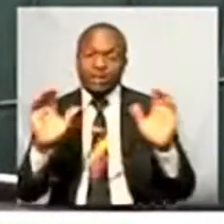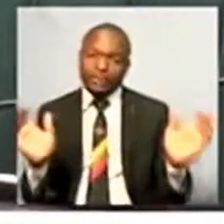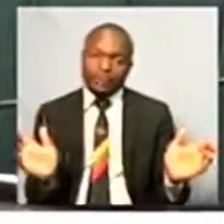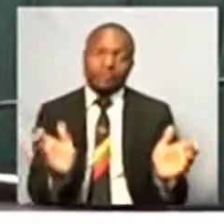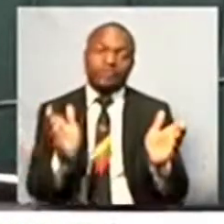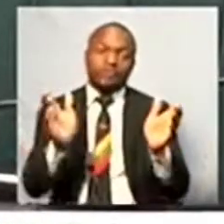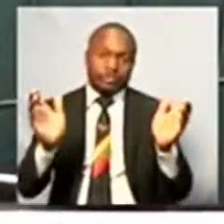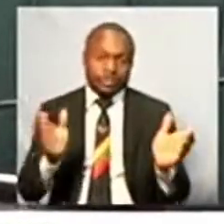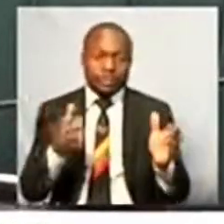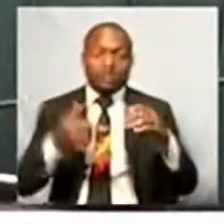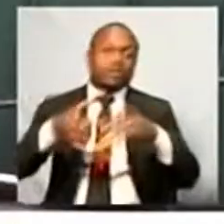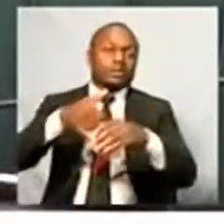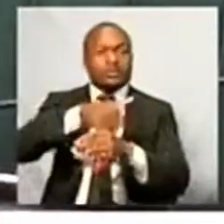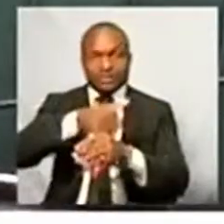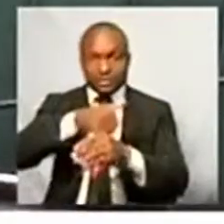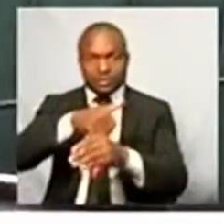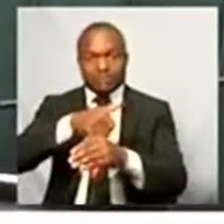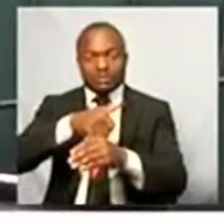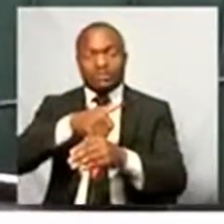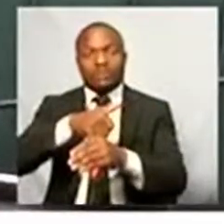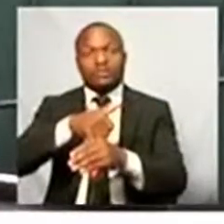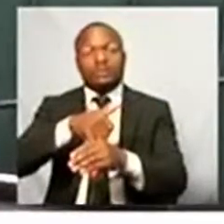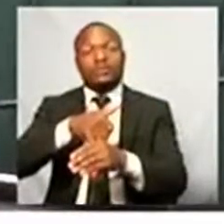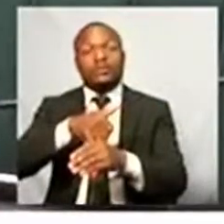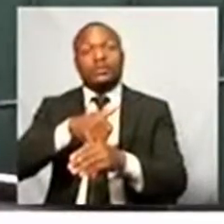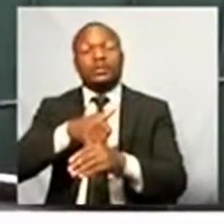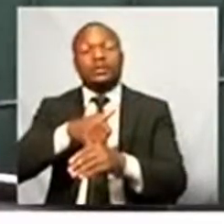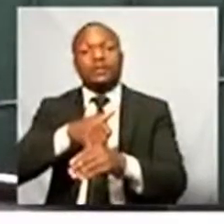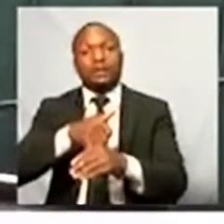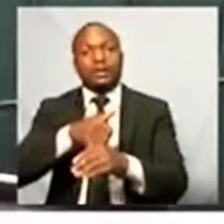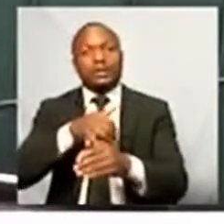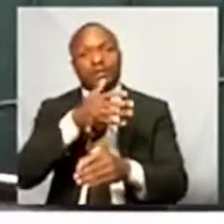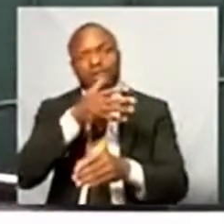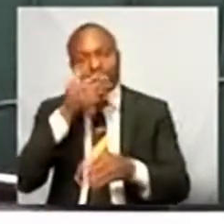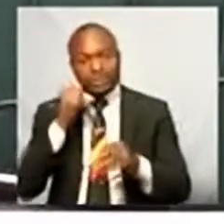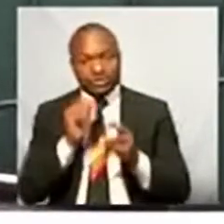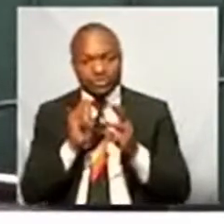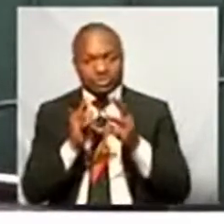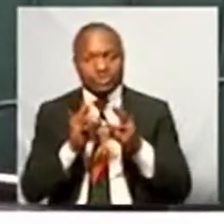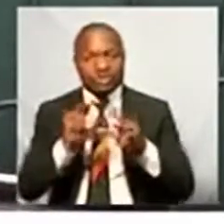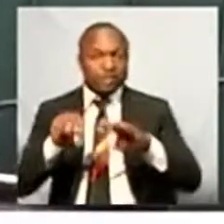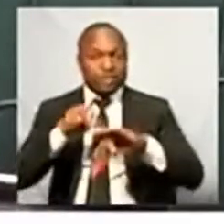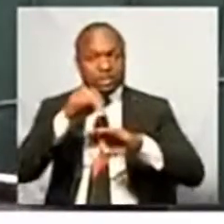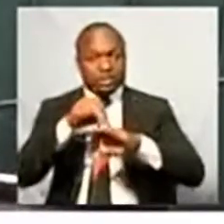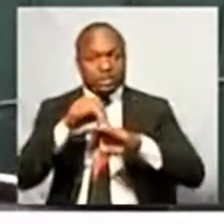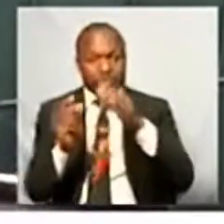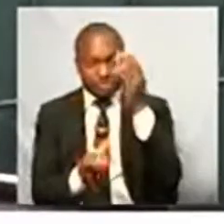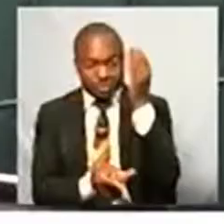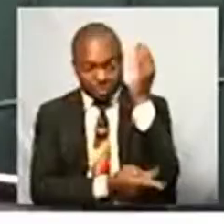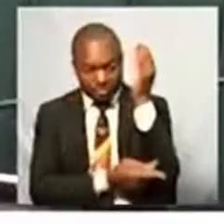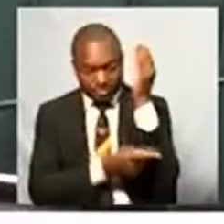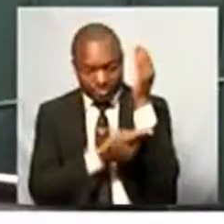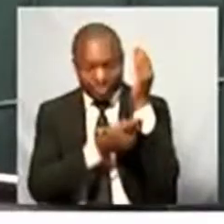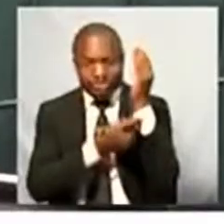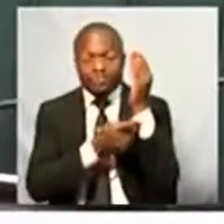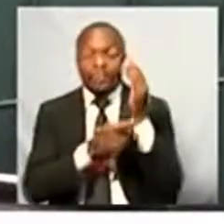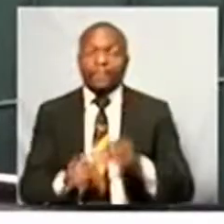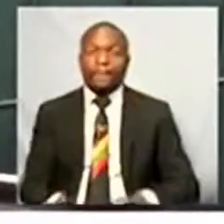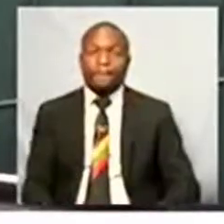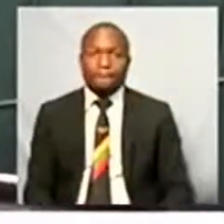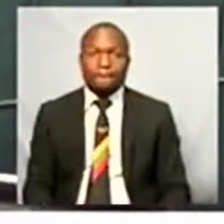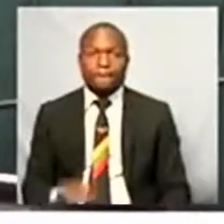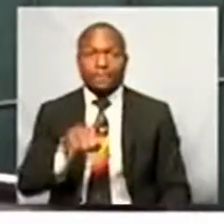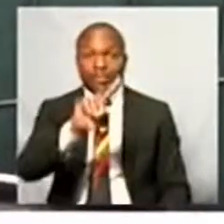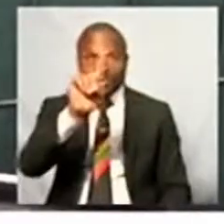an inclusive and rights-based approach to national development. As regards to